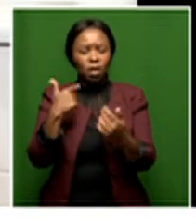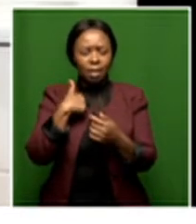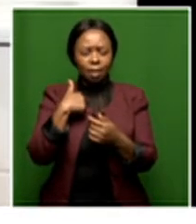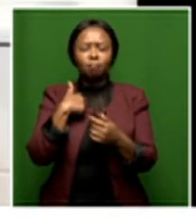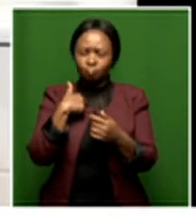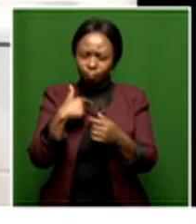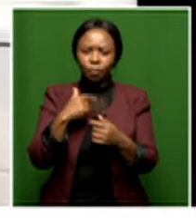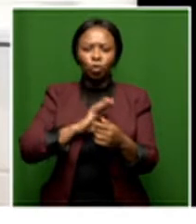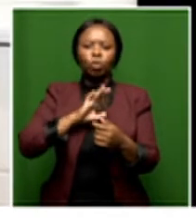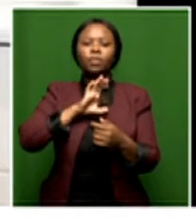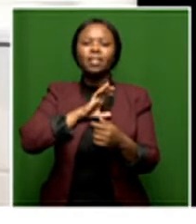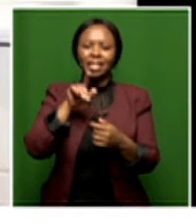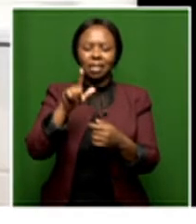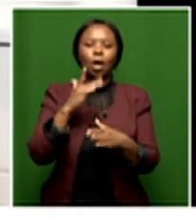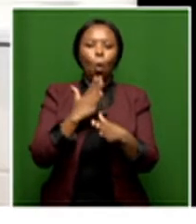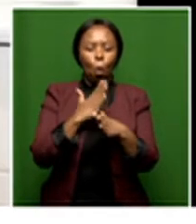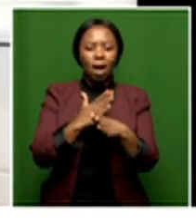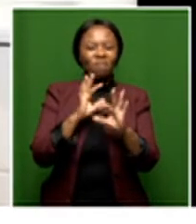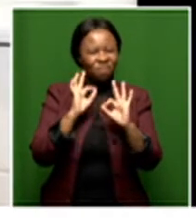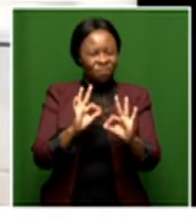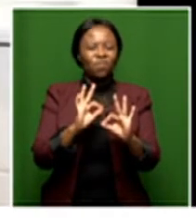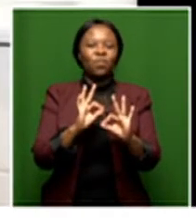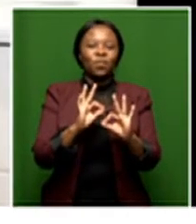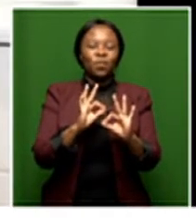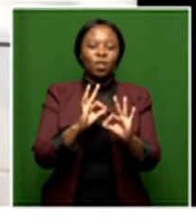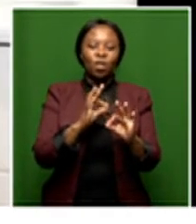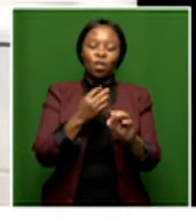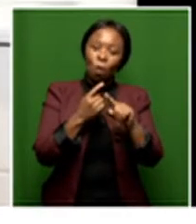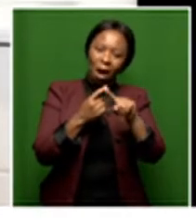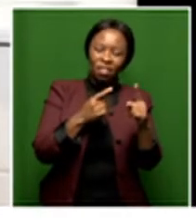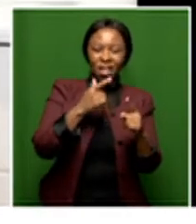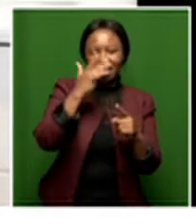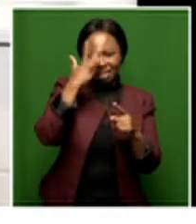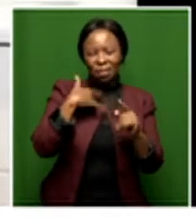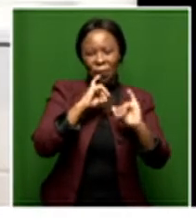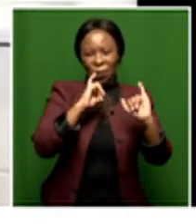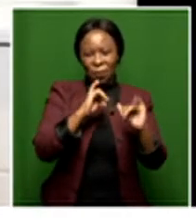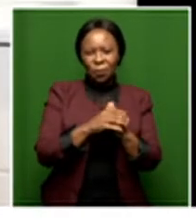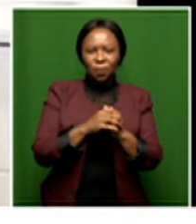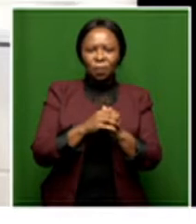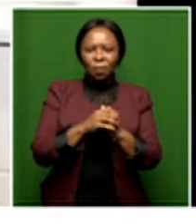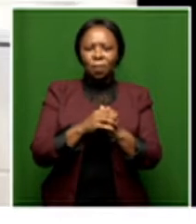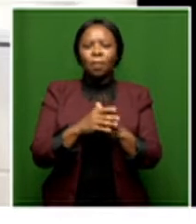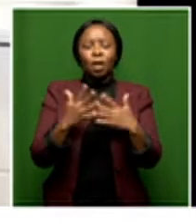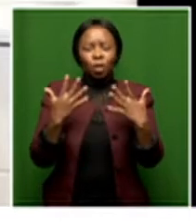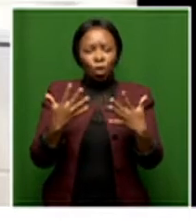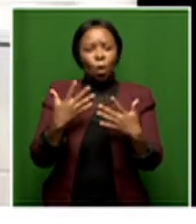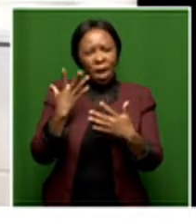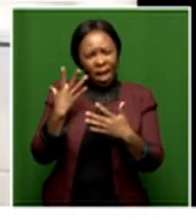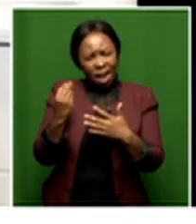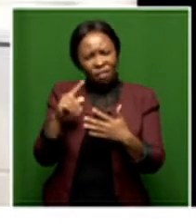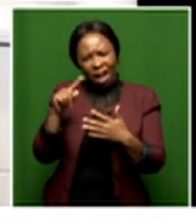to work, and particularly work against severe disease. We will have in place a